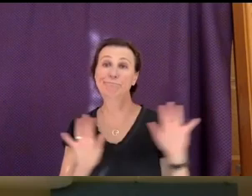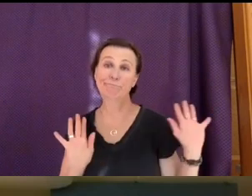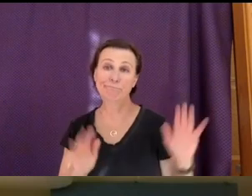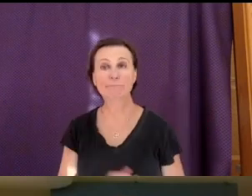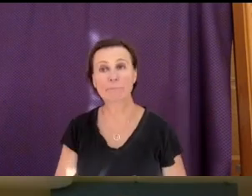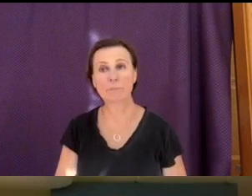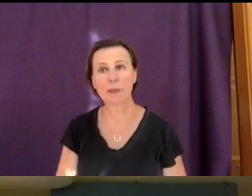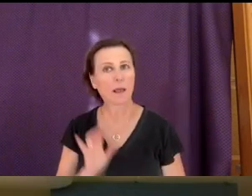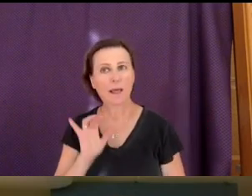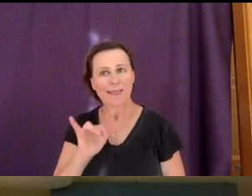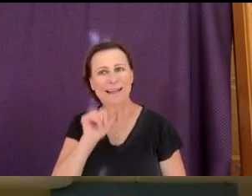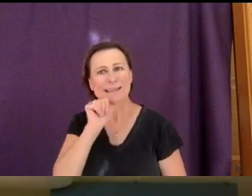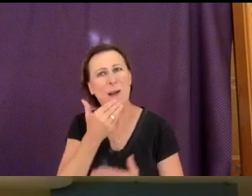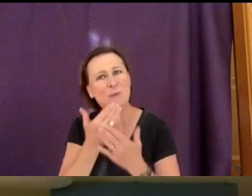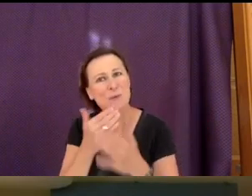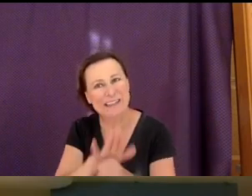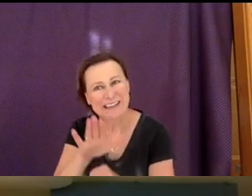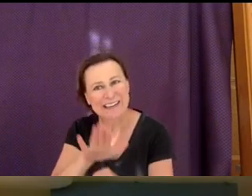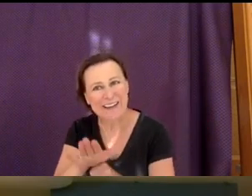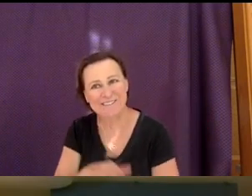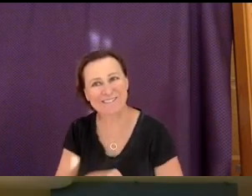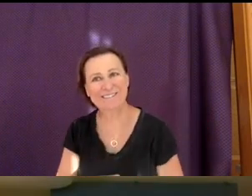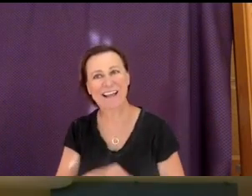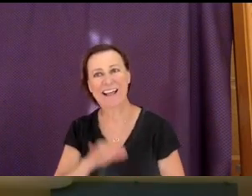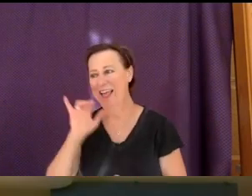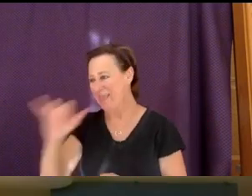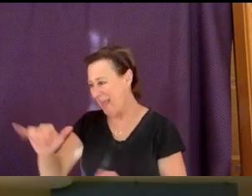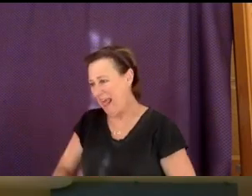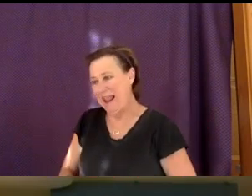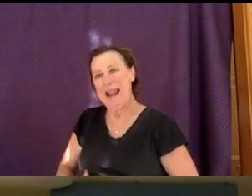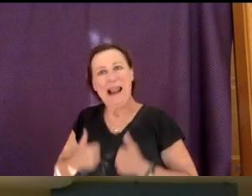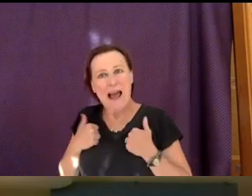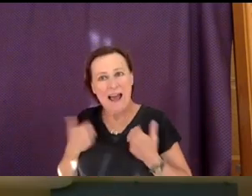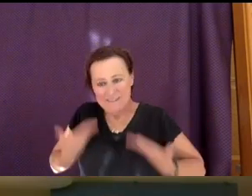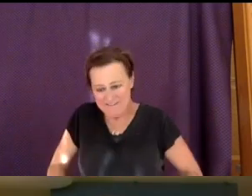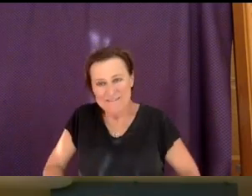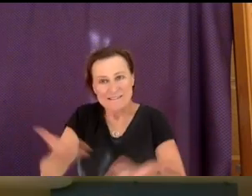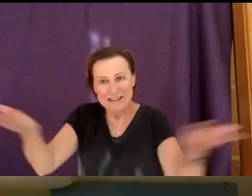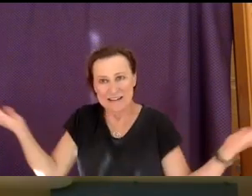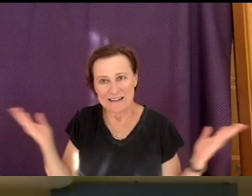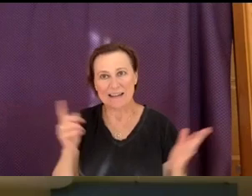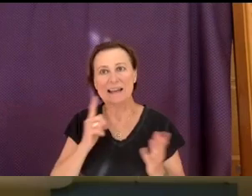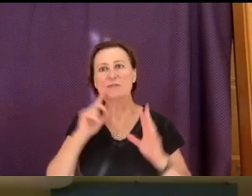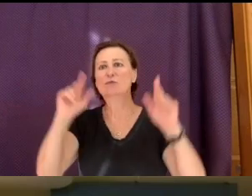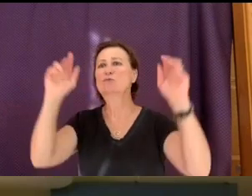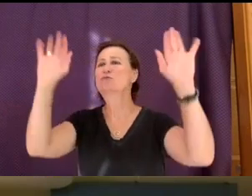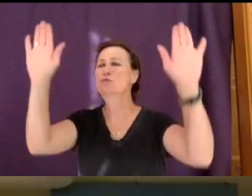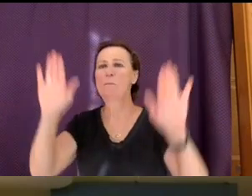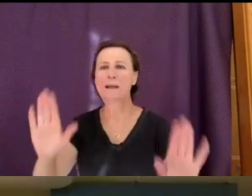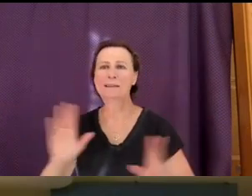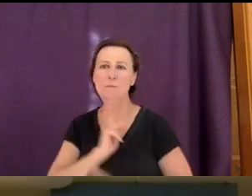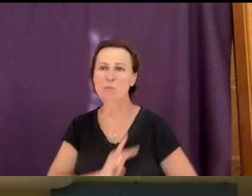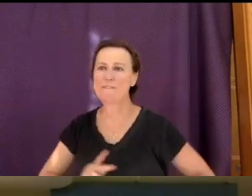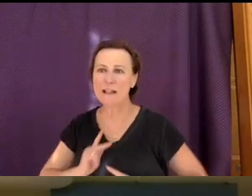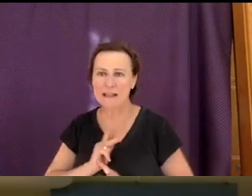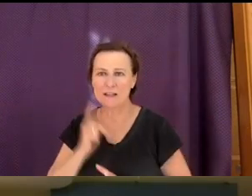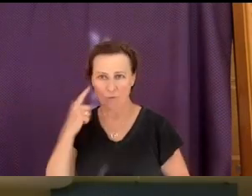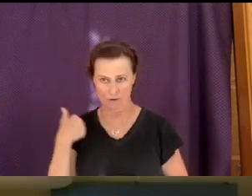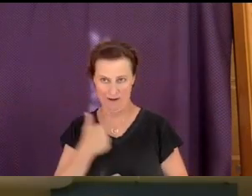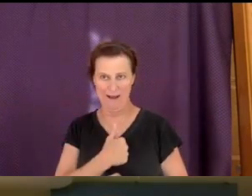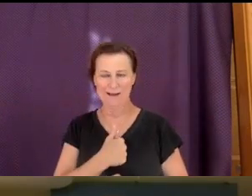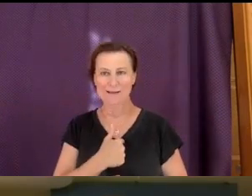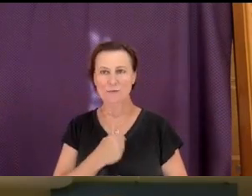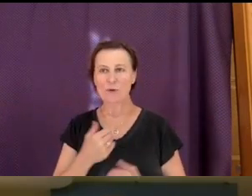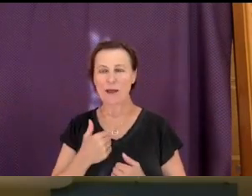this is simply not good enough. This life is a tremendous privilege for us to have. I feel a sense of